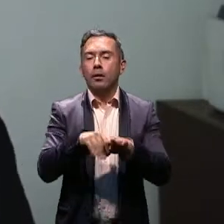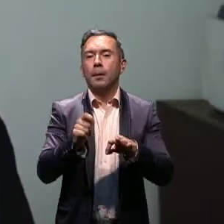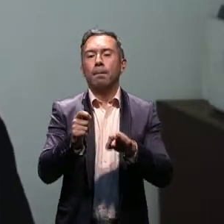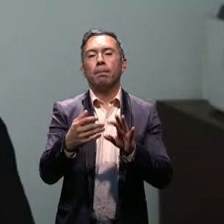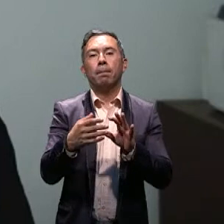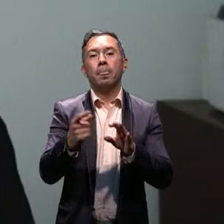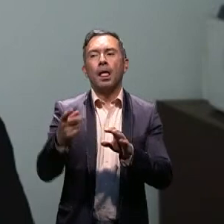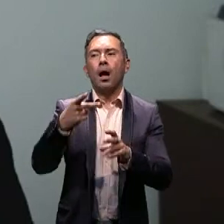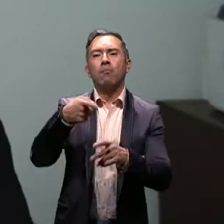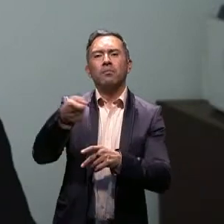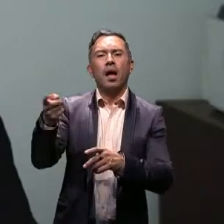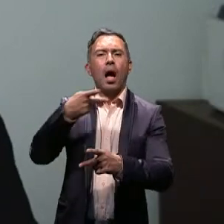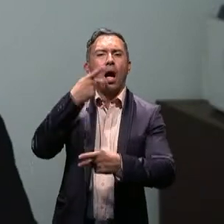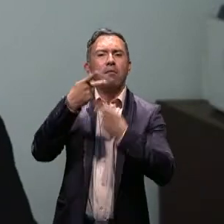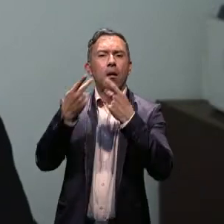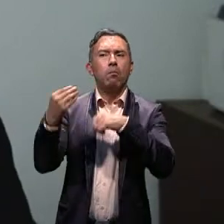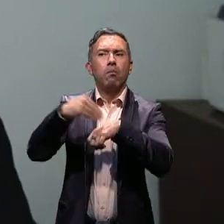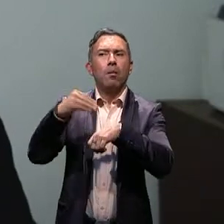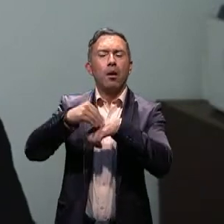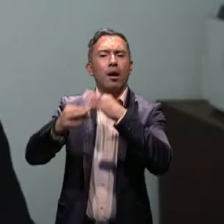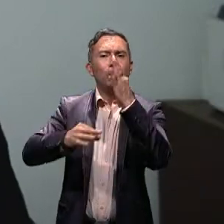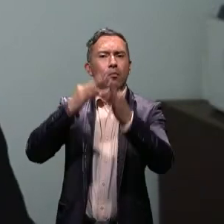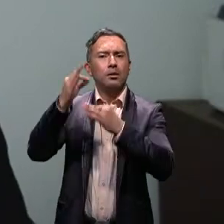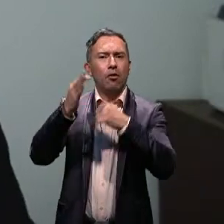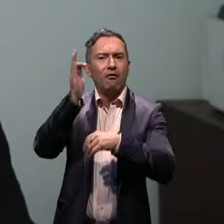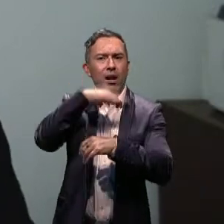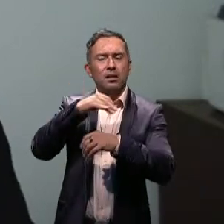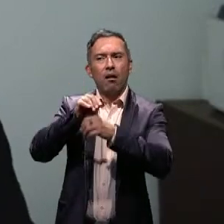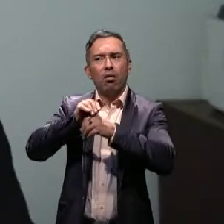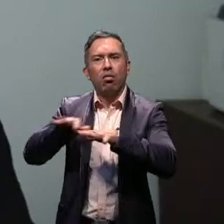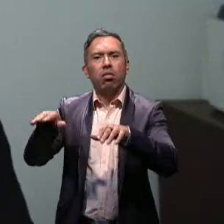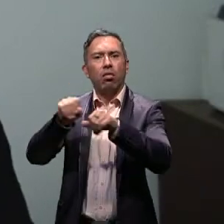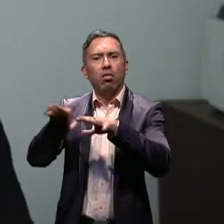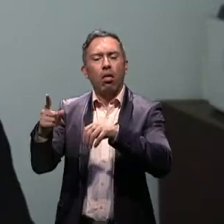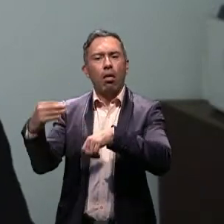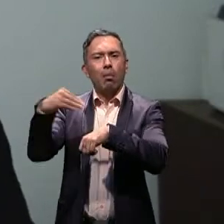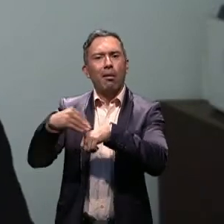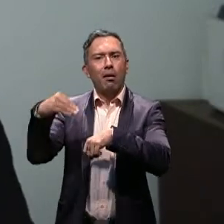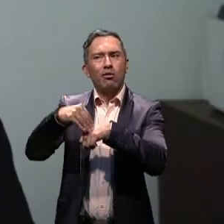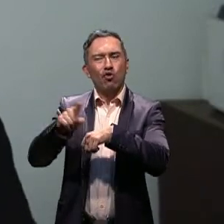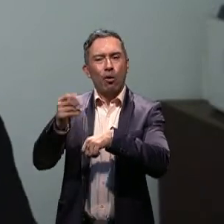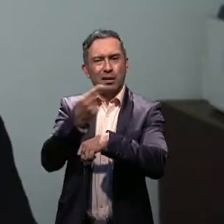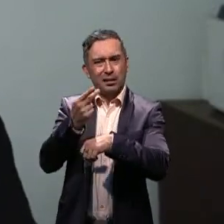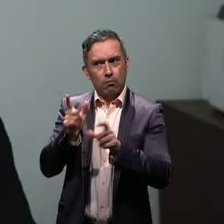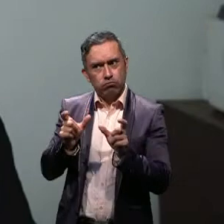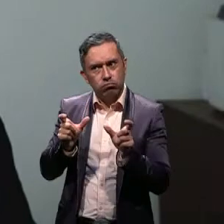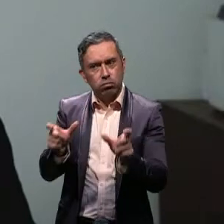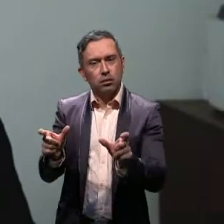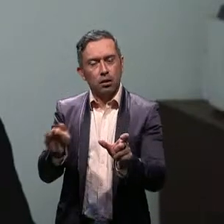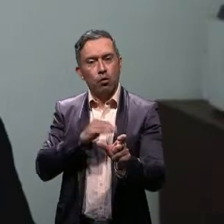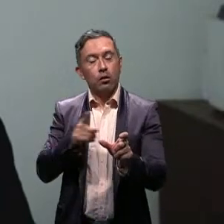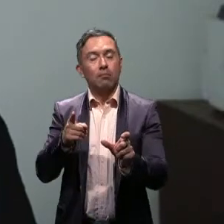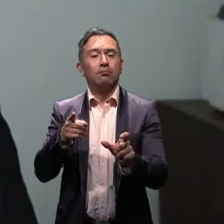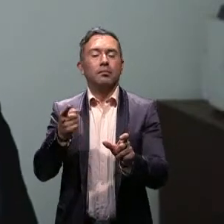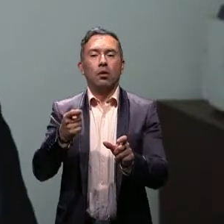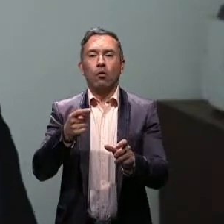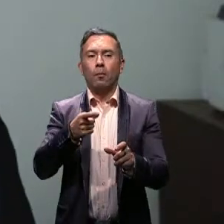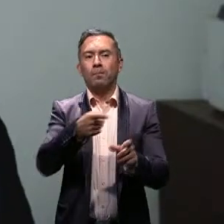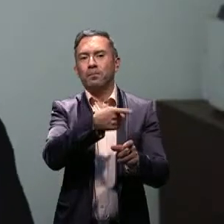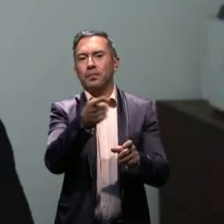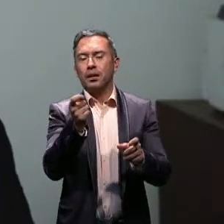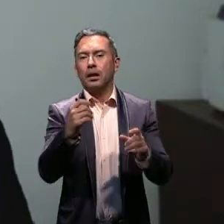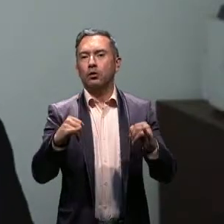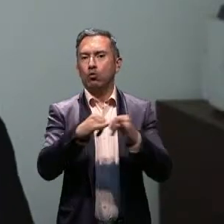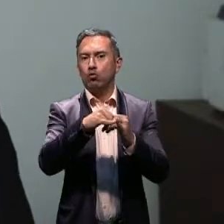indispensable to have or to join efforts in order to attack the misinformation